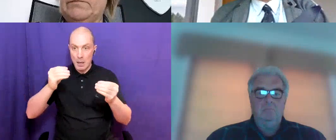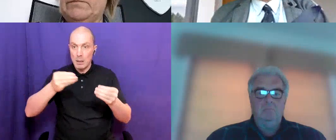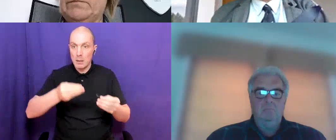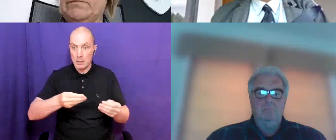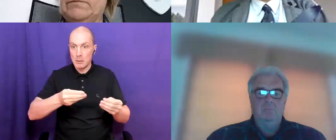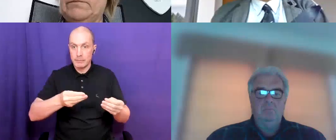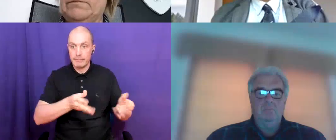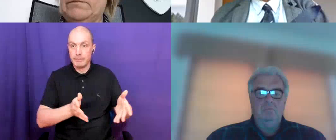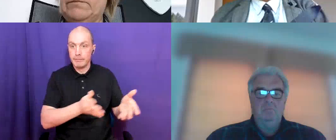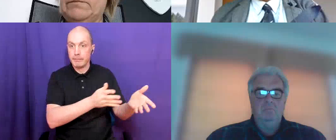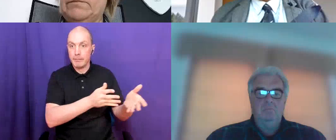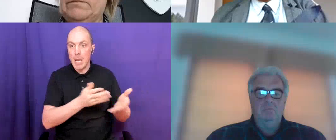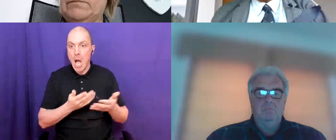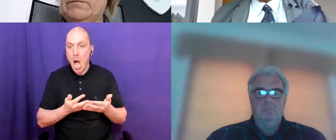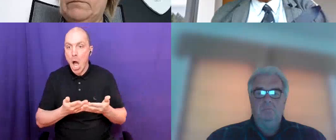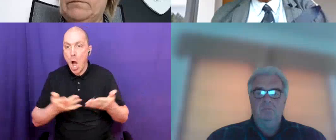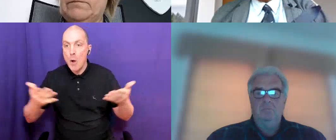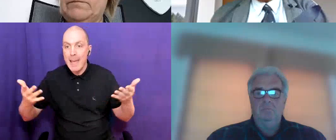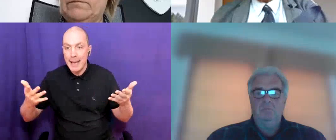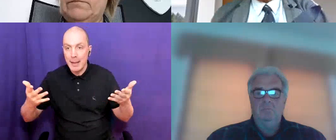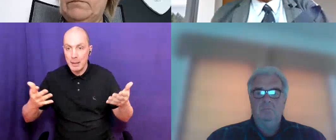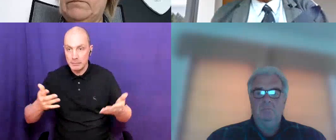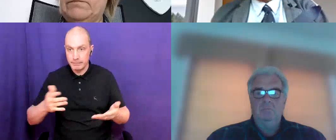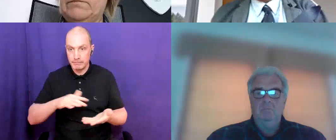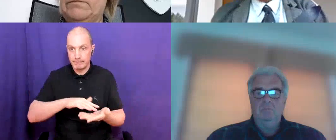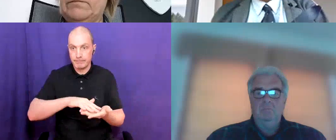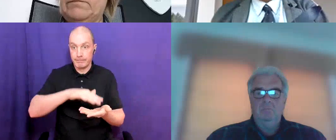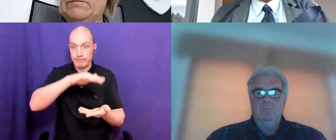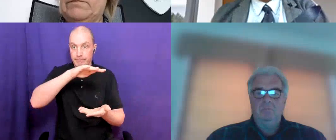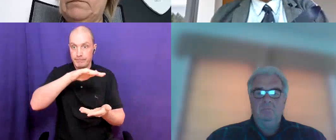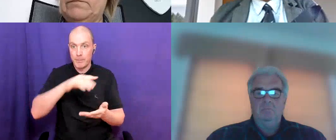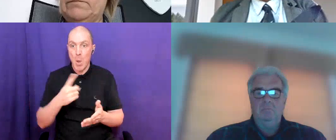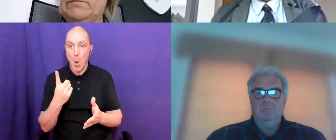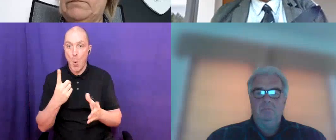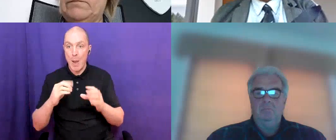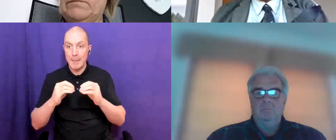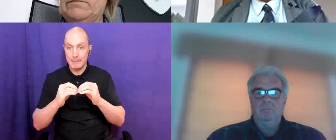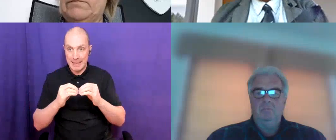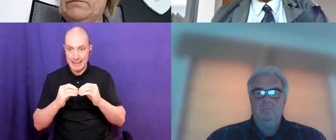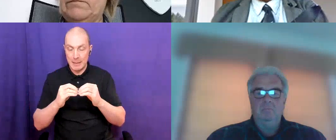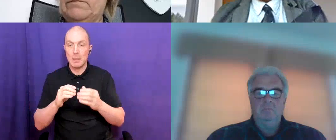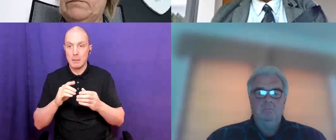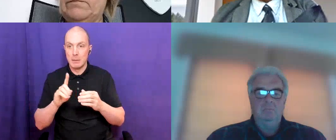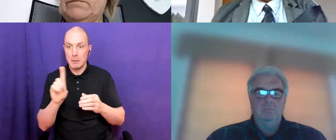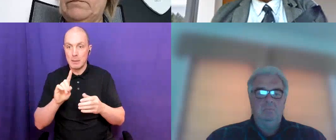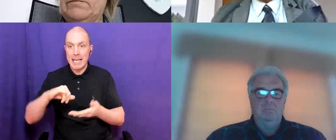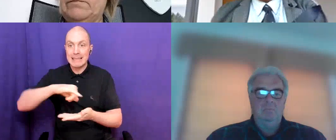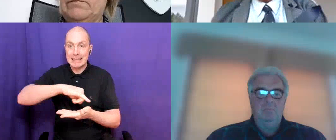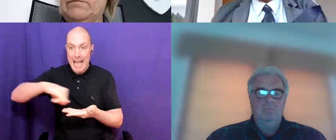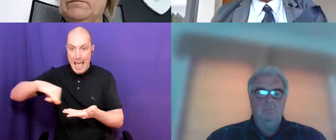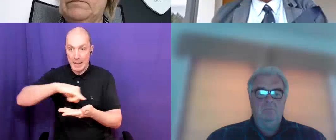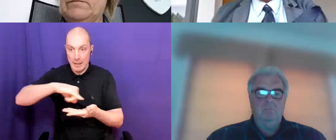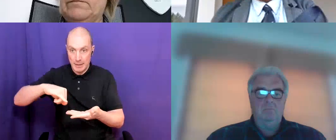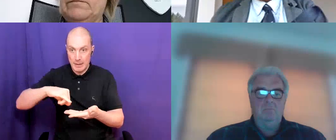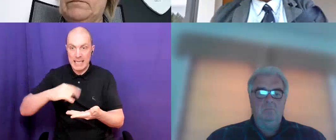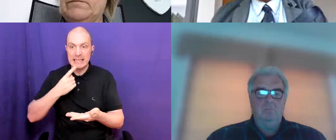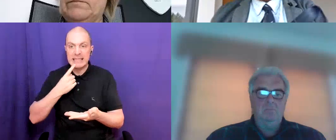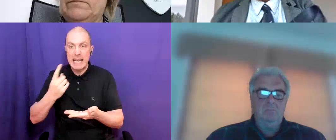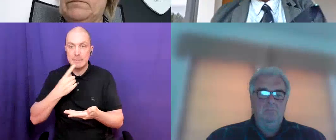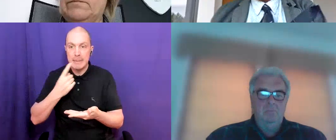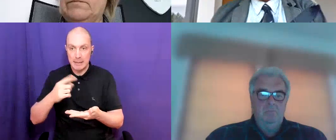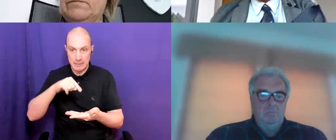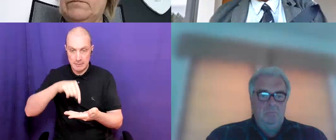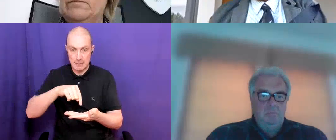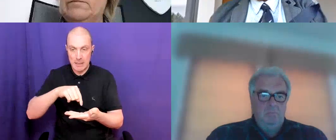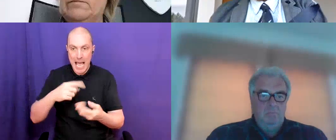received. Stage 1B then involves the scanning of the postal voting statements and adjudication of the personal